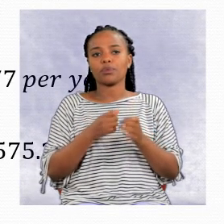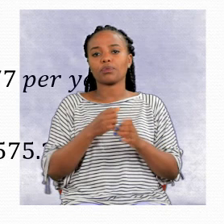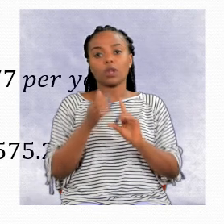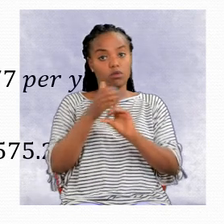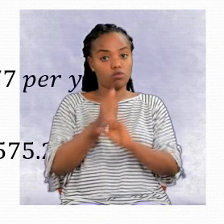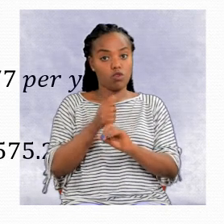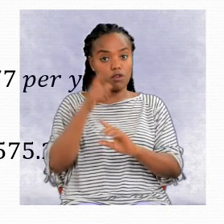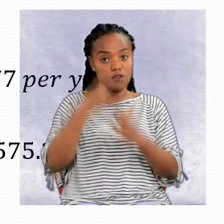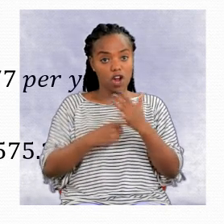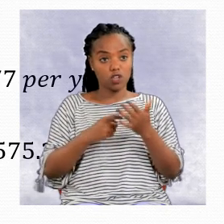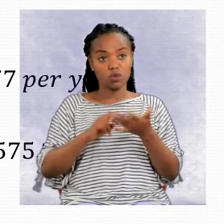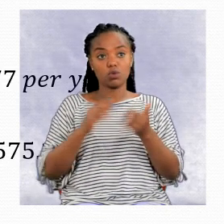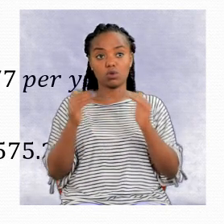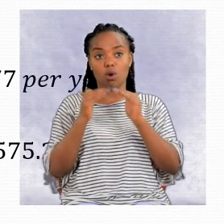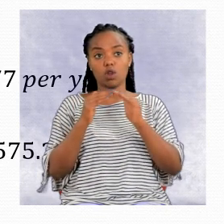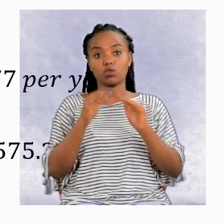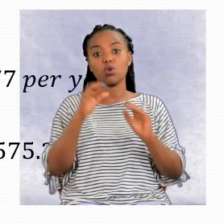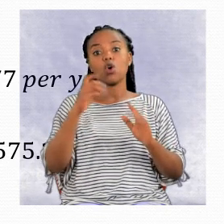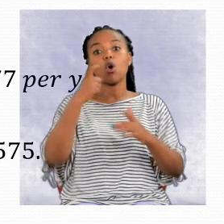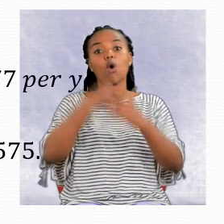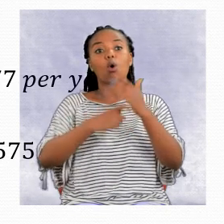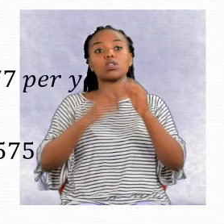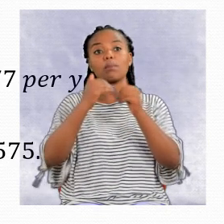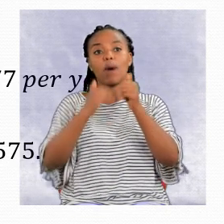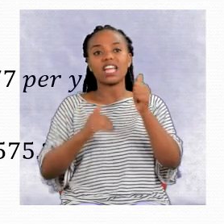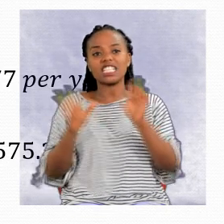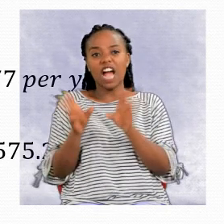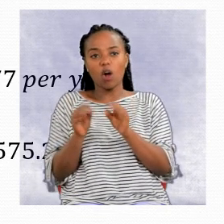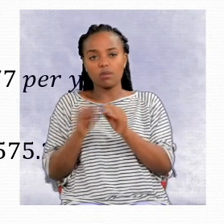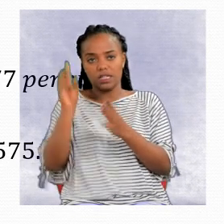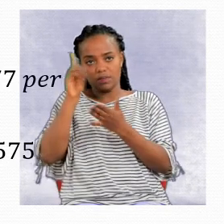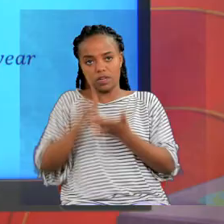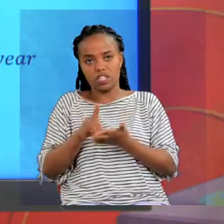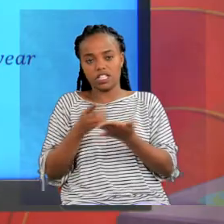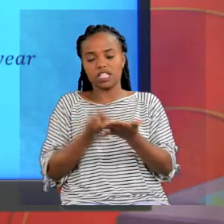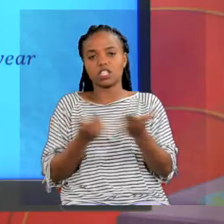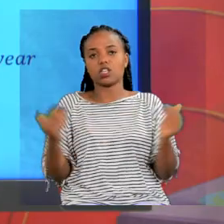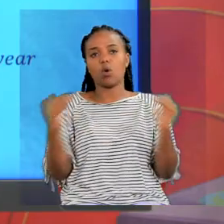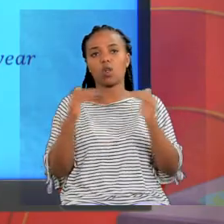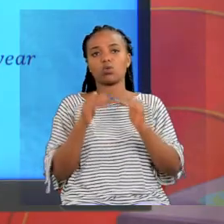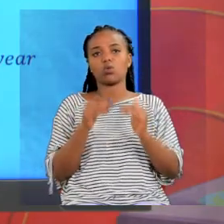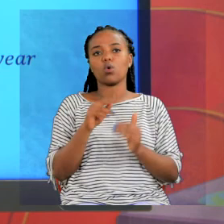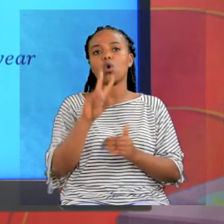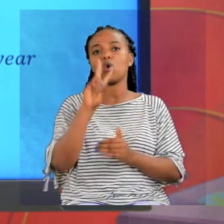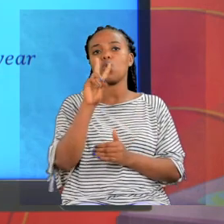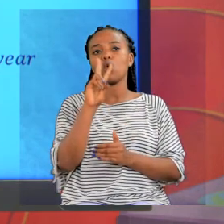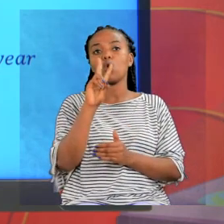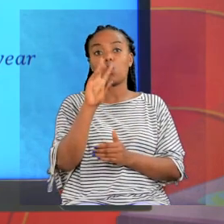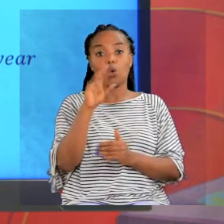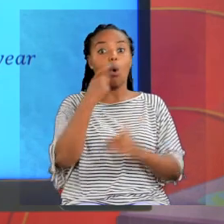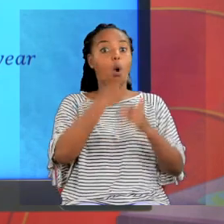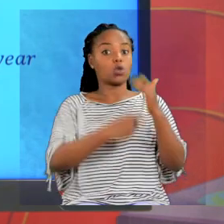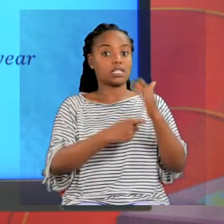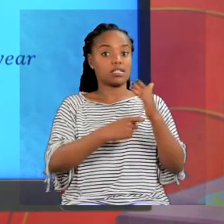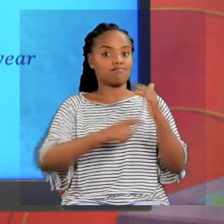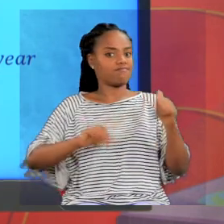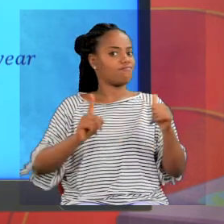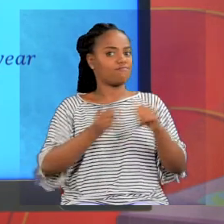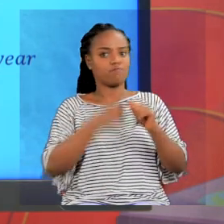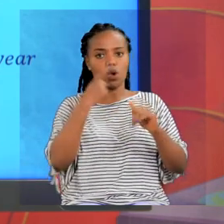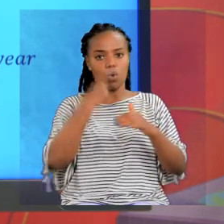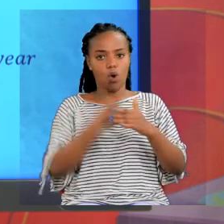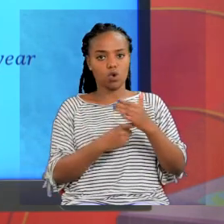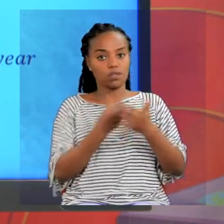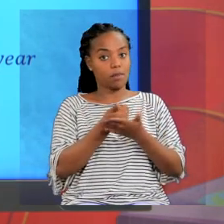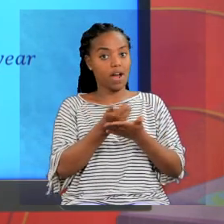equal to cost minus the accumulated depreciation. So this is equal to the cost of